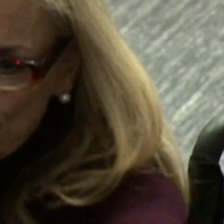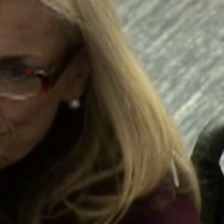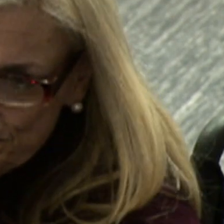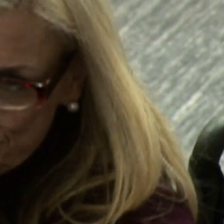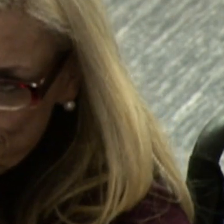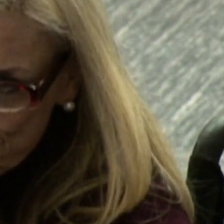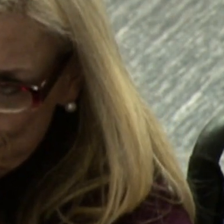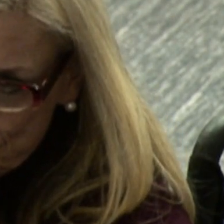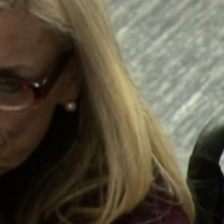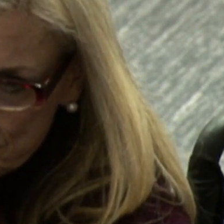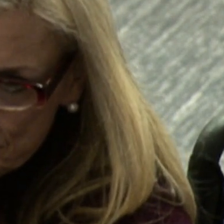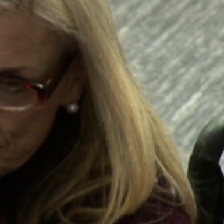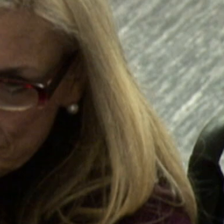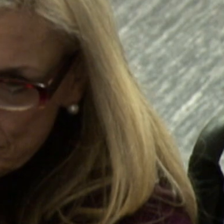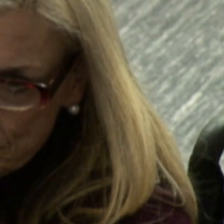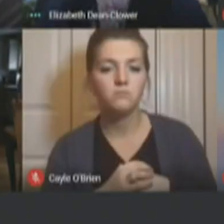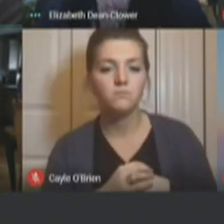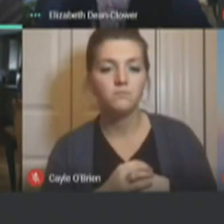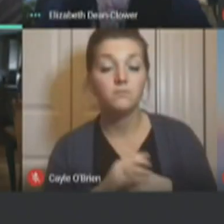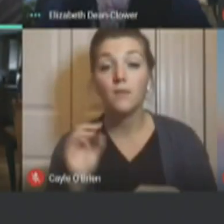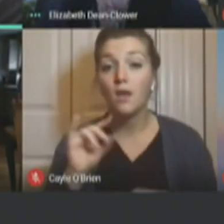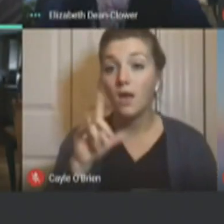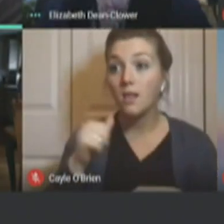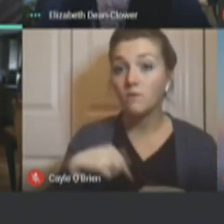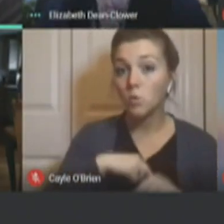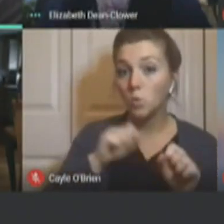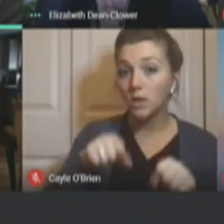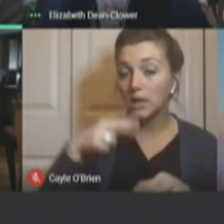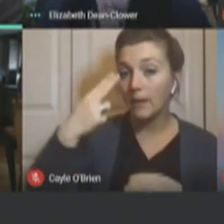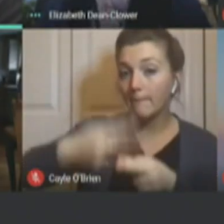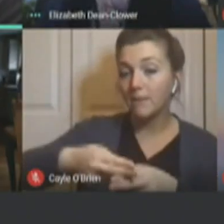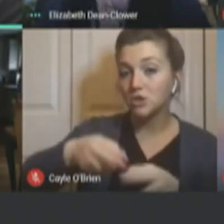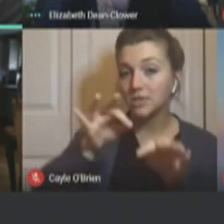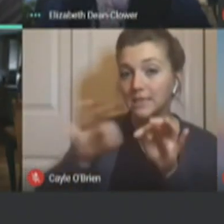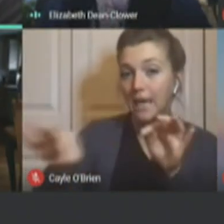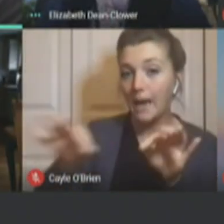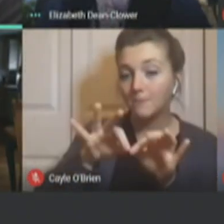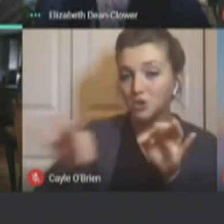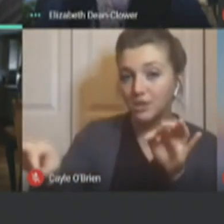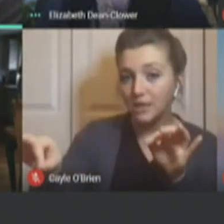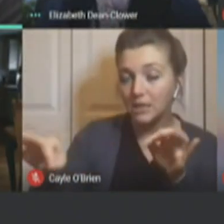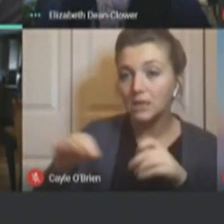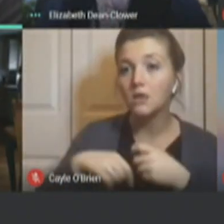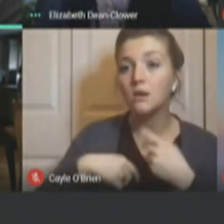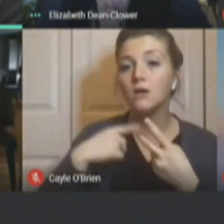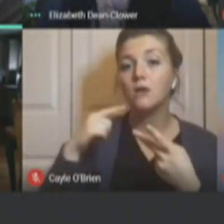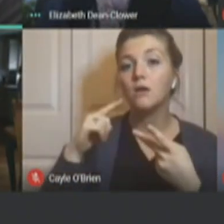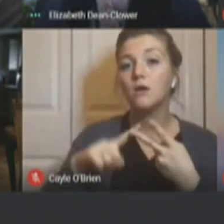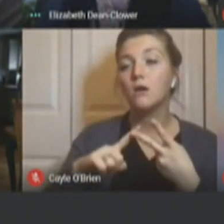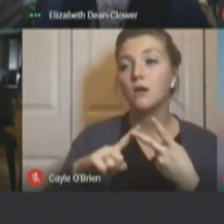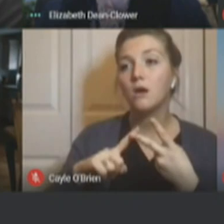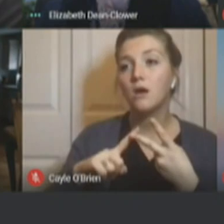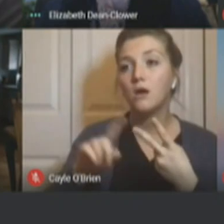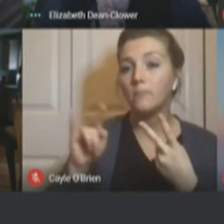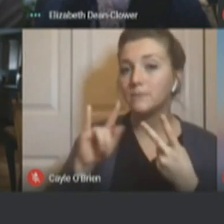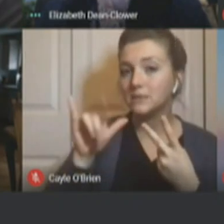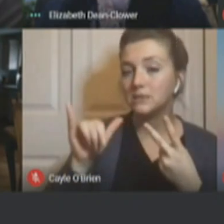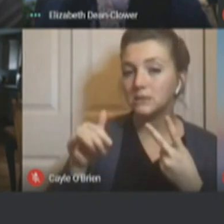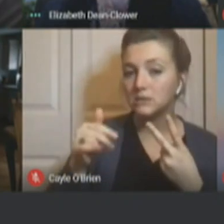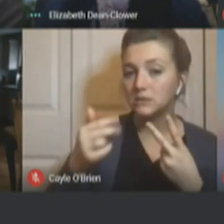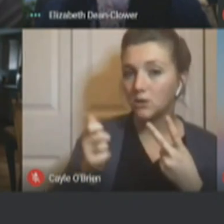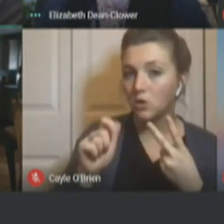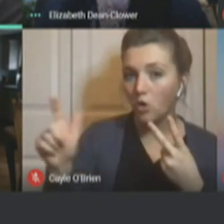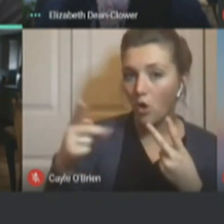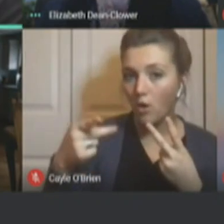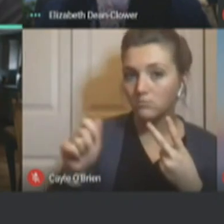that. We can mention the captioning ordinance. We can mention City Hall Plaza. City